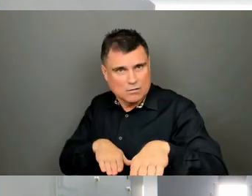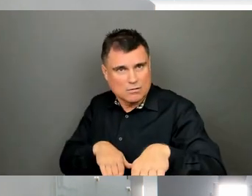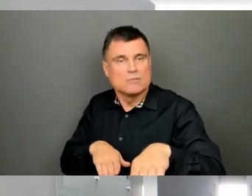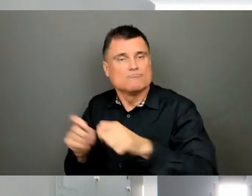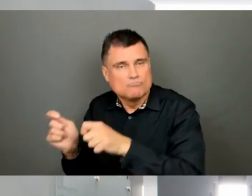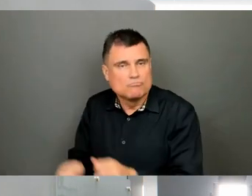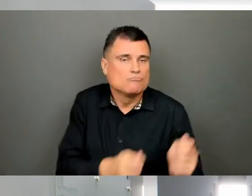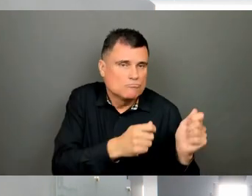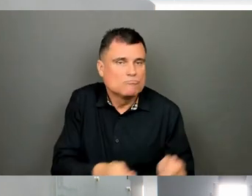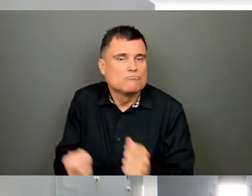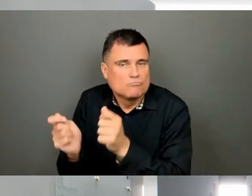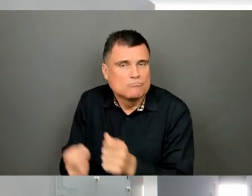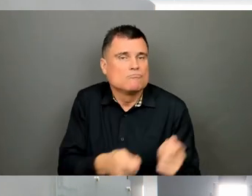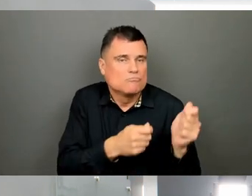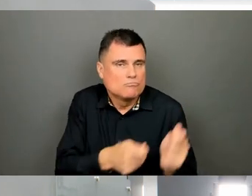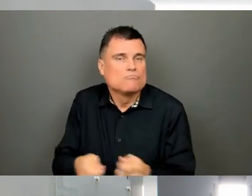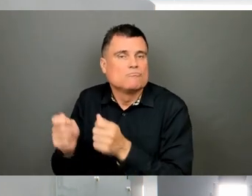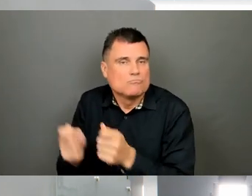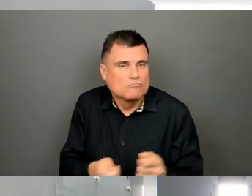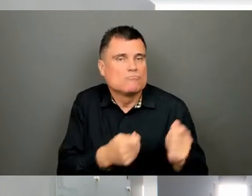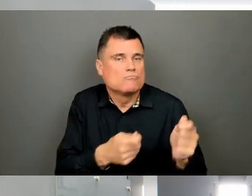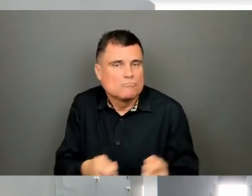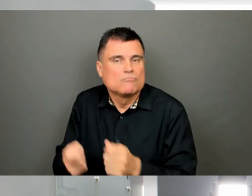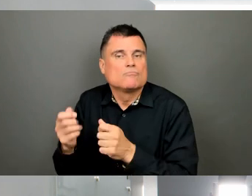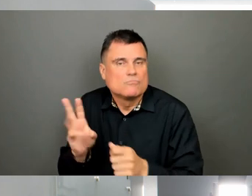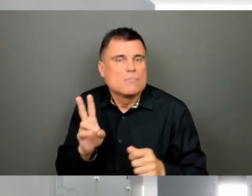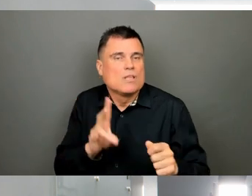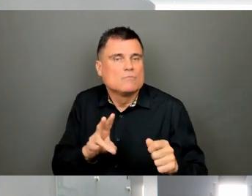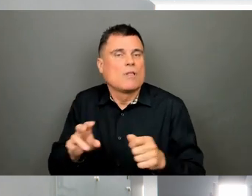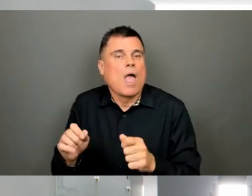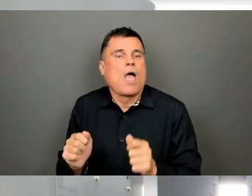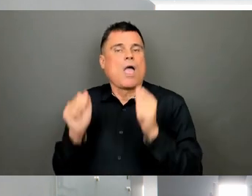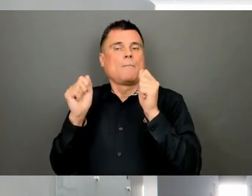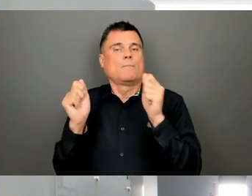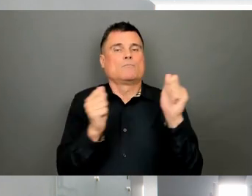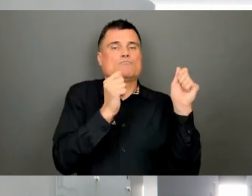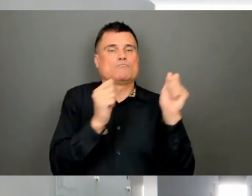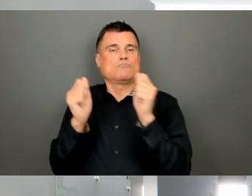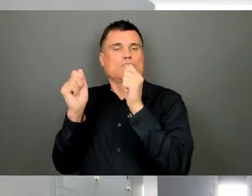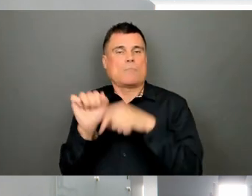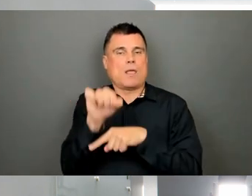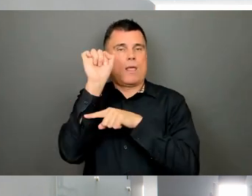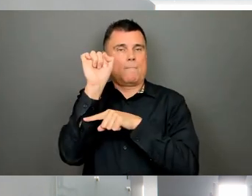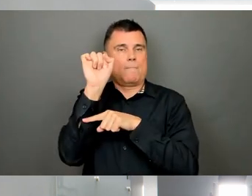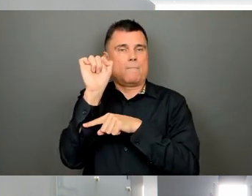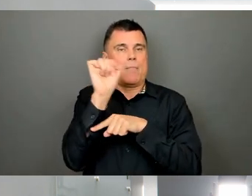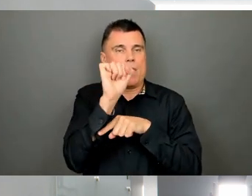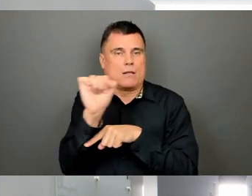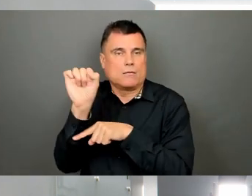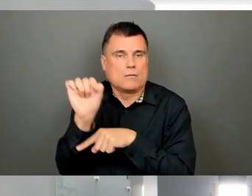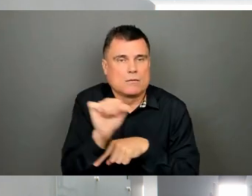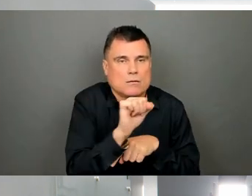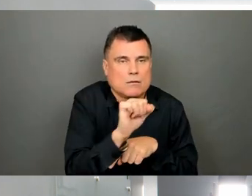4. 5, 6, 7, and 8. 1, 2, 3, 4, 5, 6, 7, and 8. I'm going to bring it